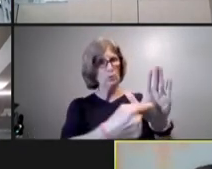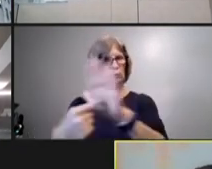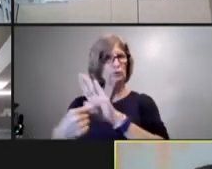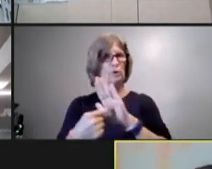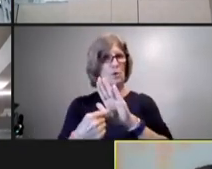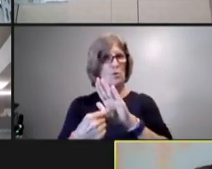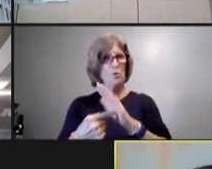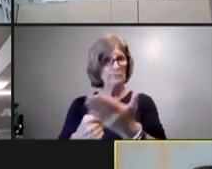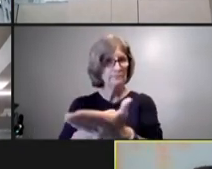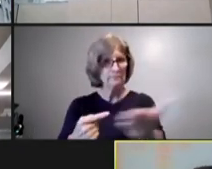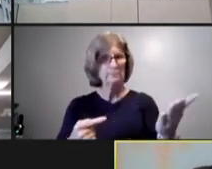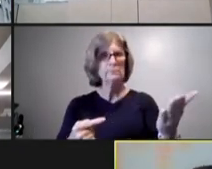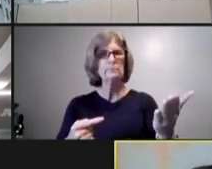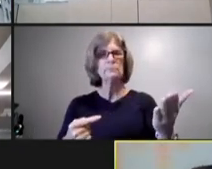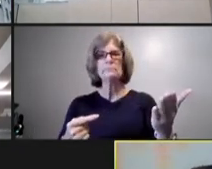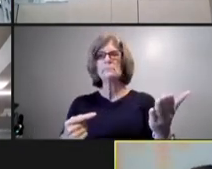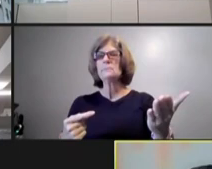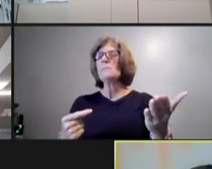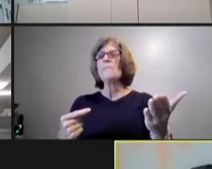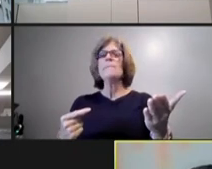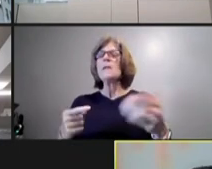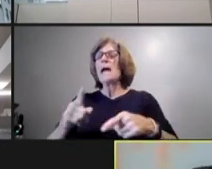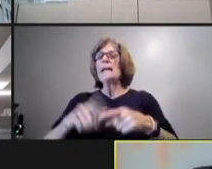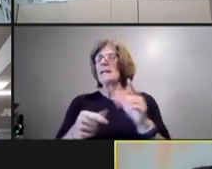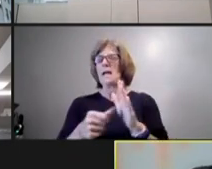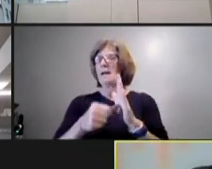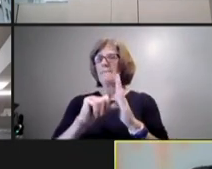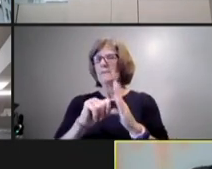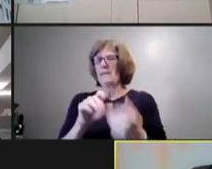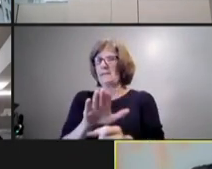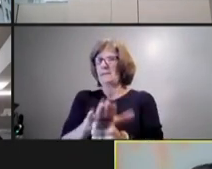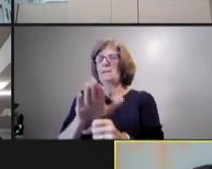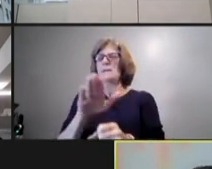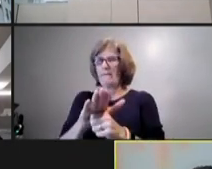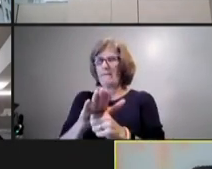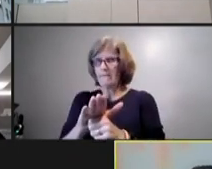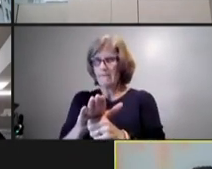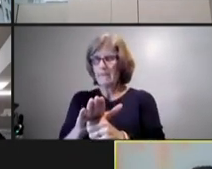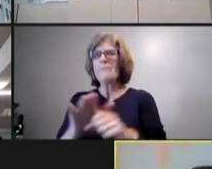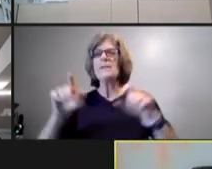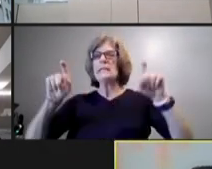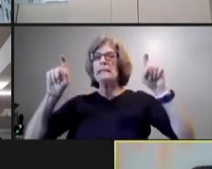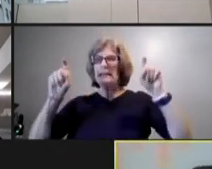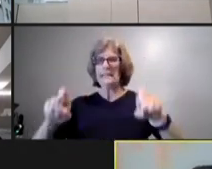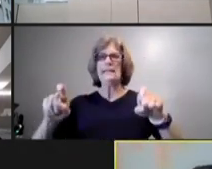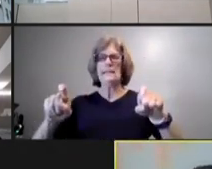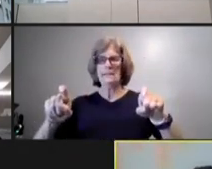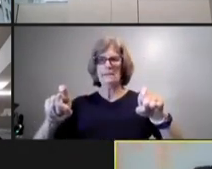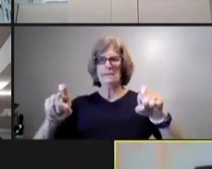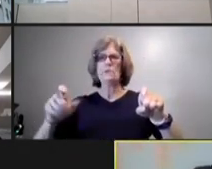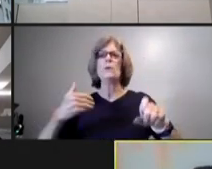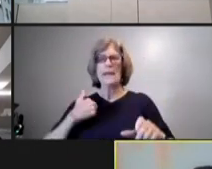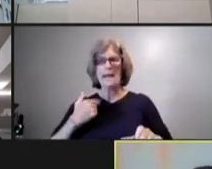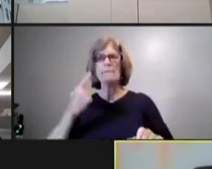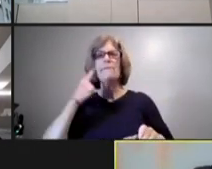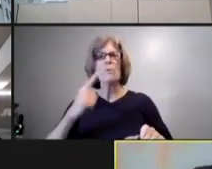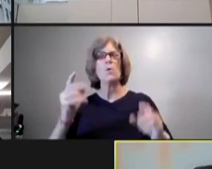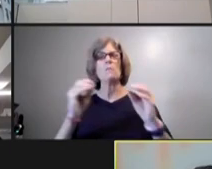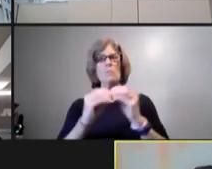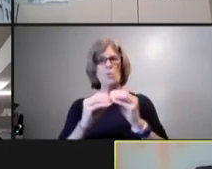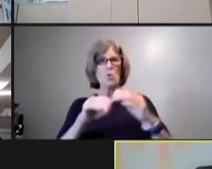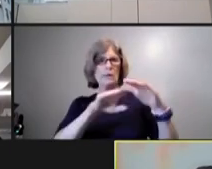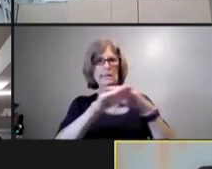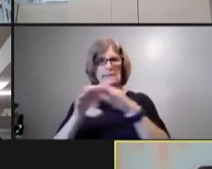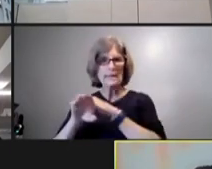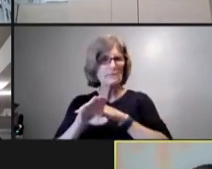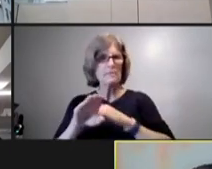that I cannot understate enough the need that we have for accessible housing. And this